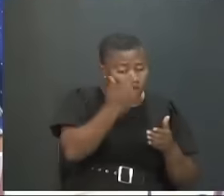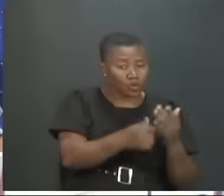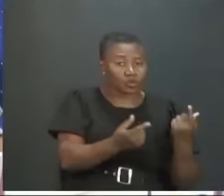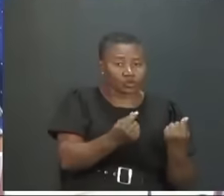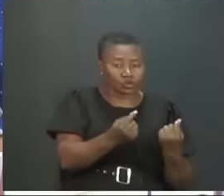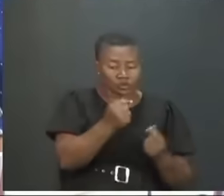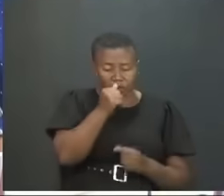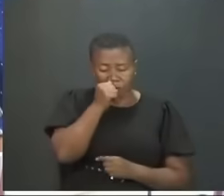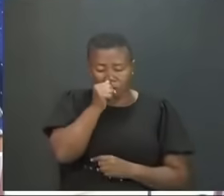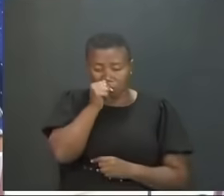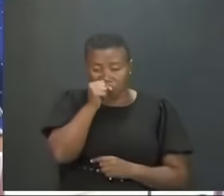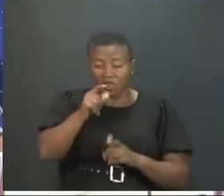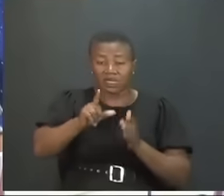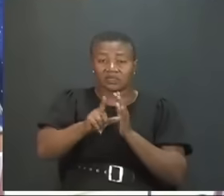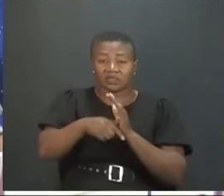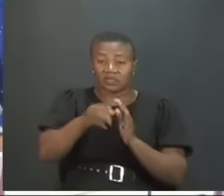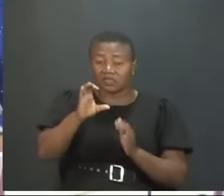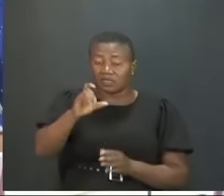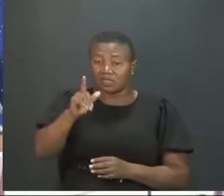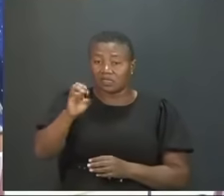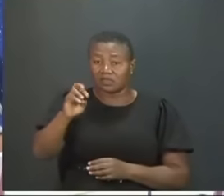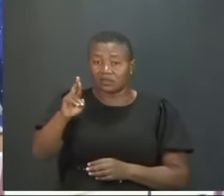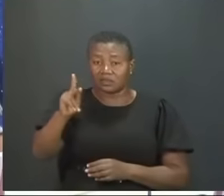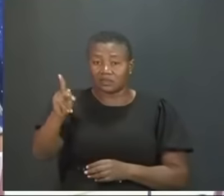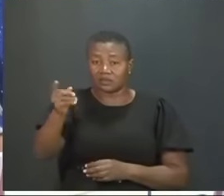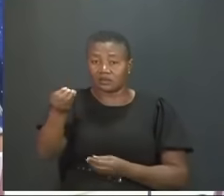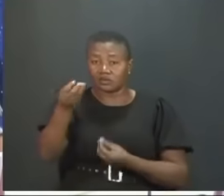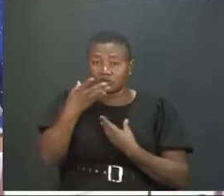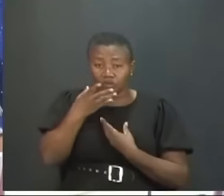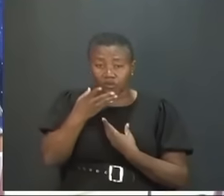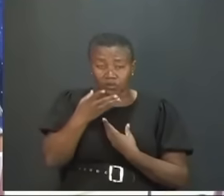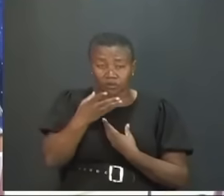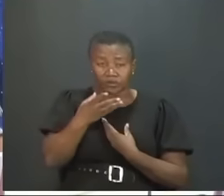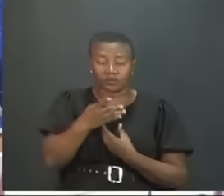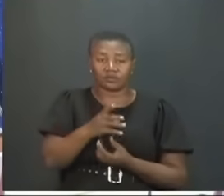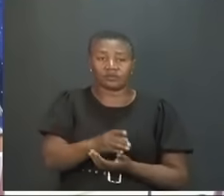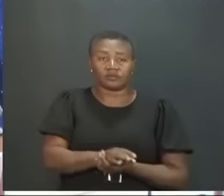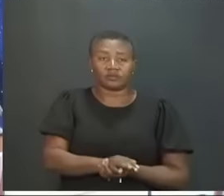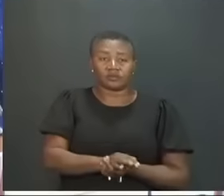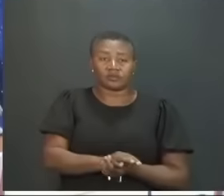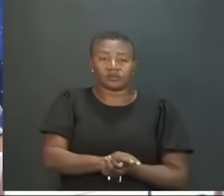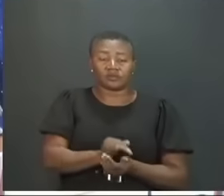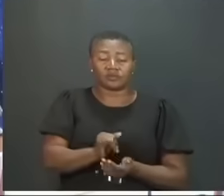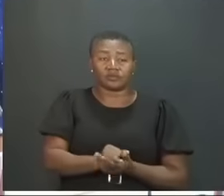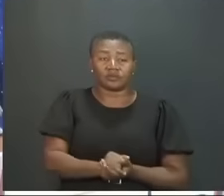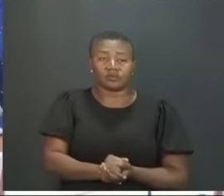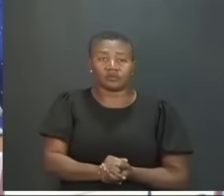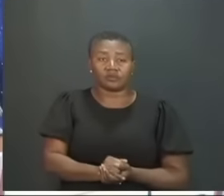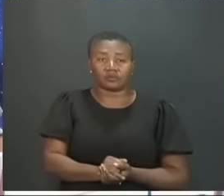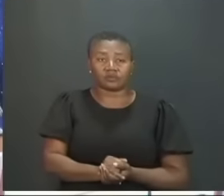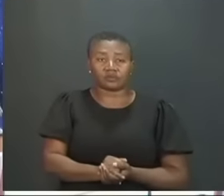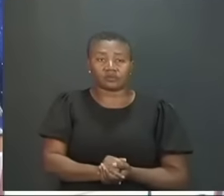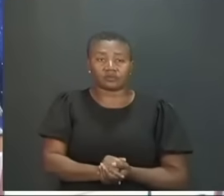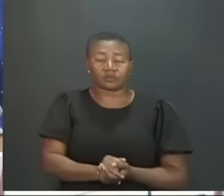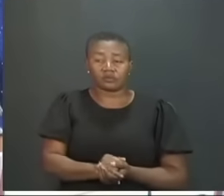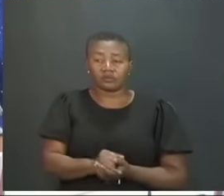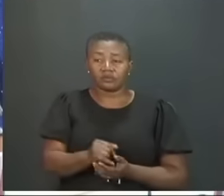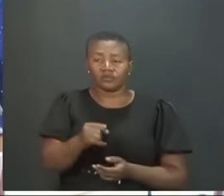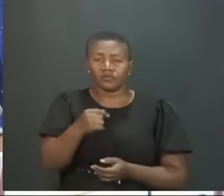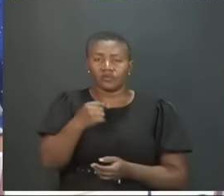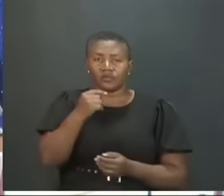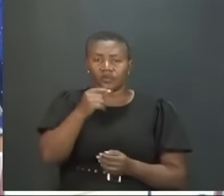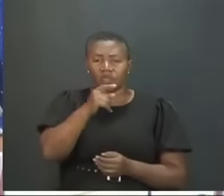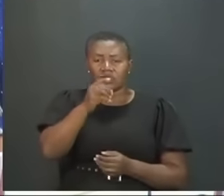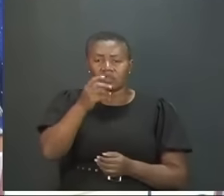He then told me, Mr. Speaker, that you've asked him to now procure a copy of